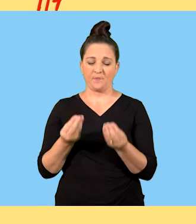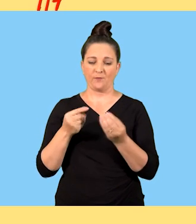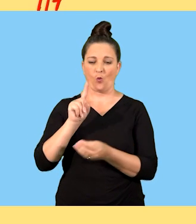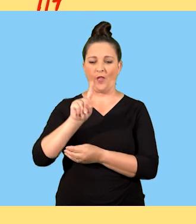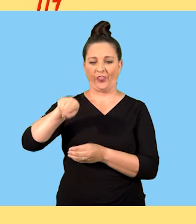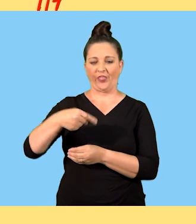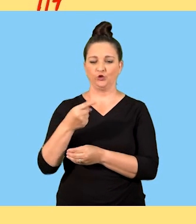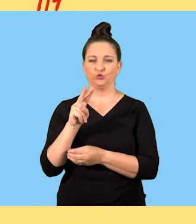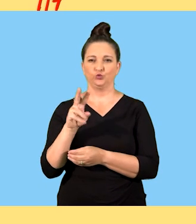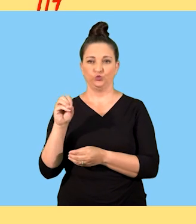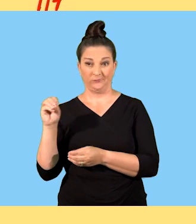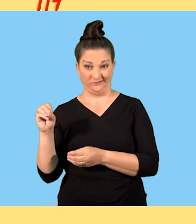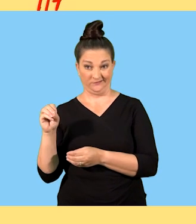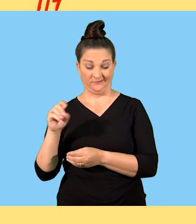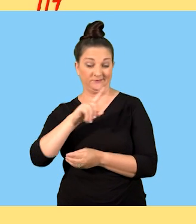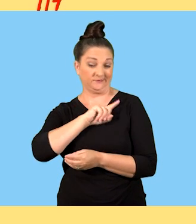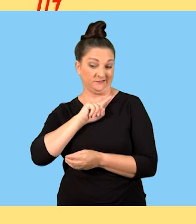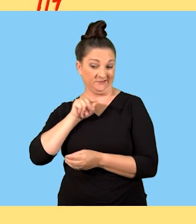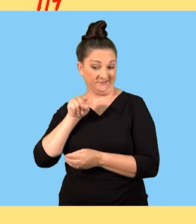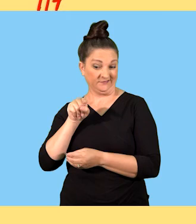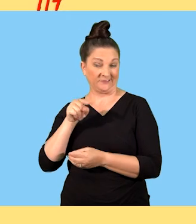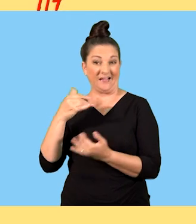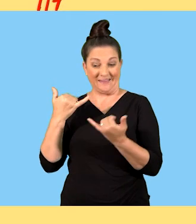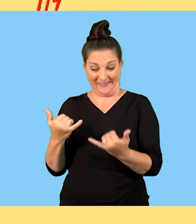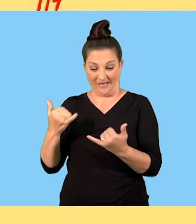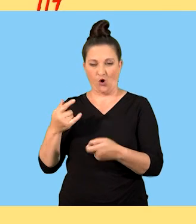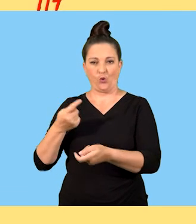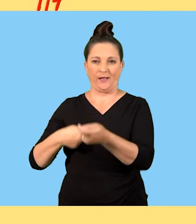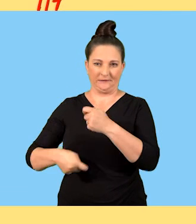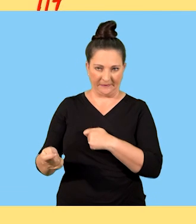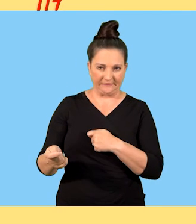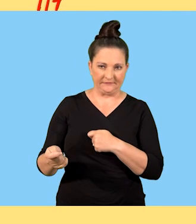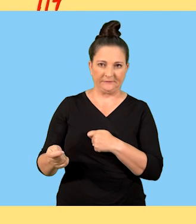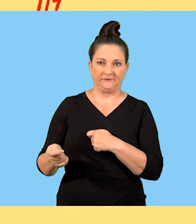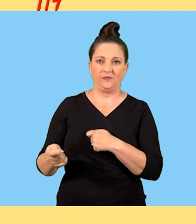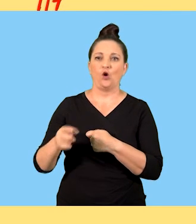1,200. The 1,200 therefore becomes an